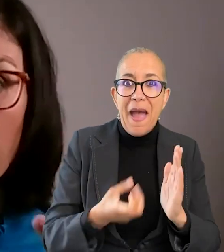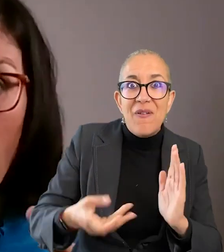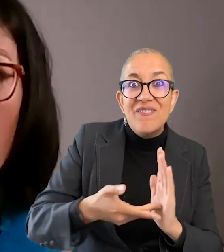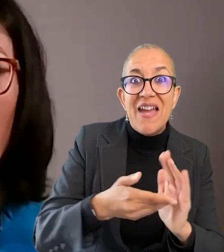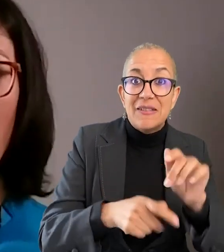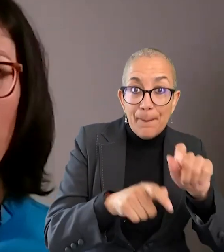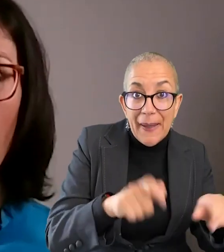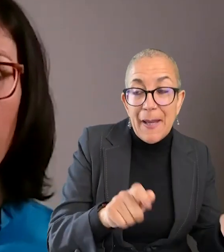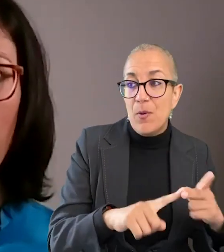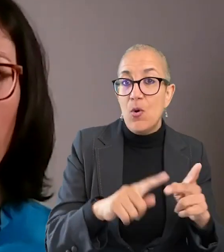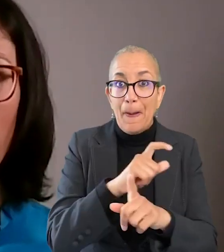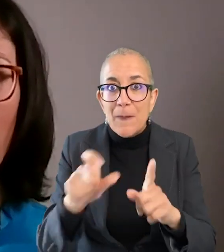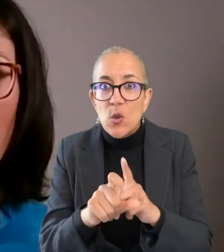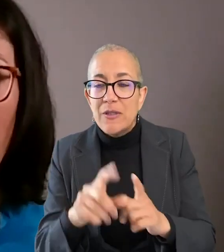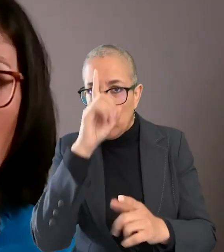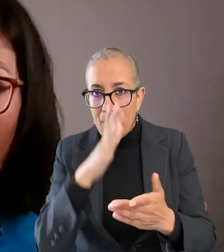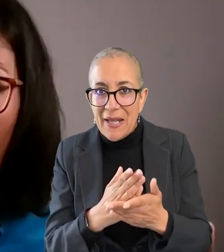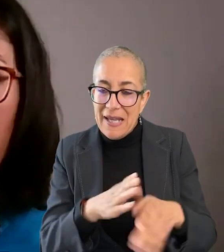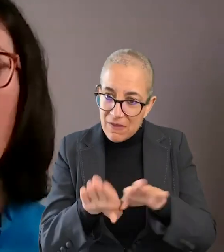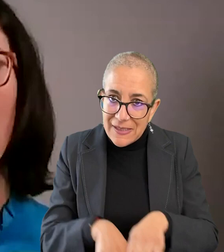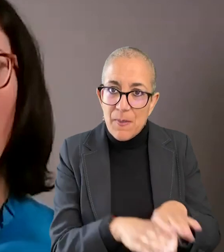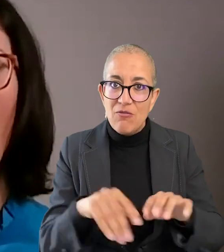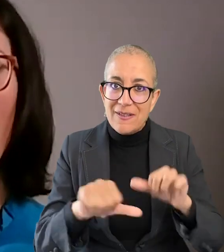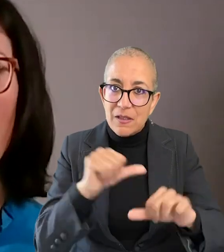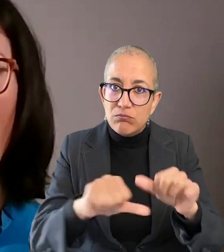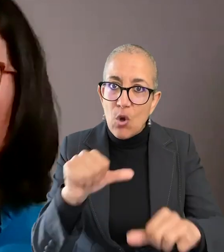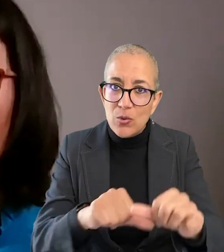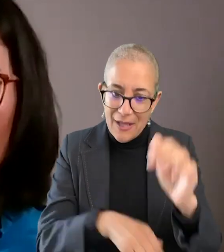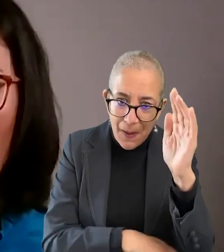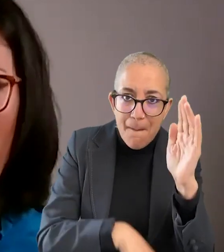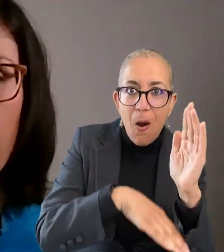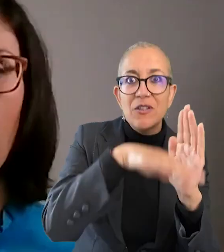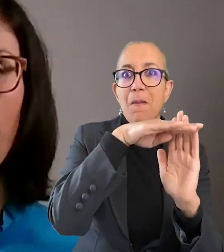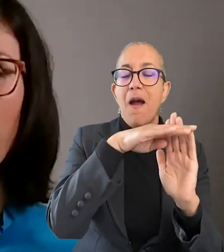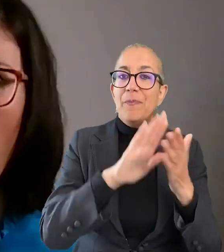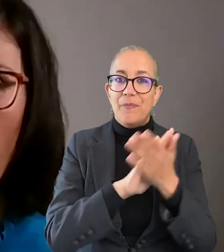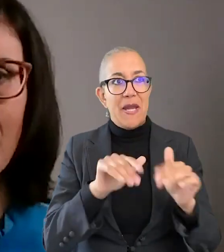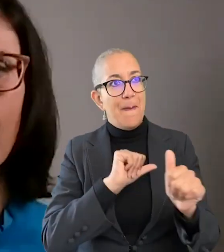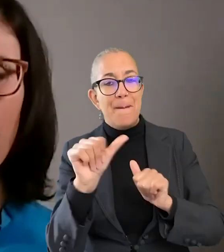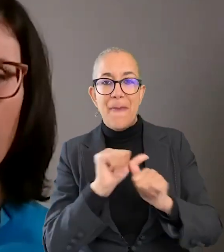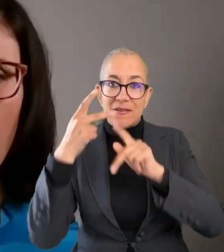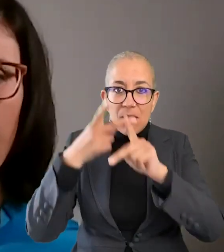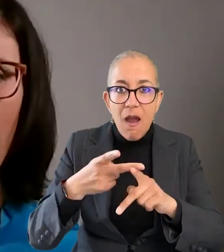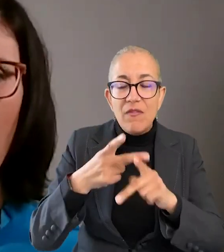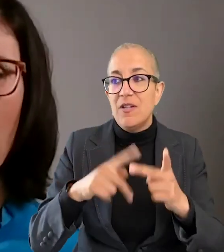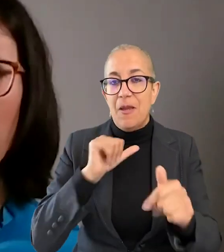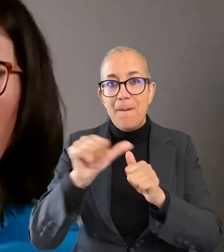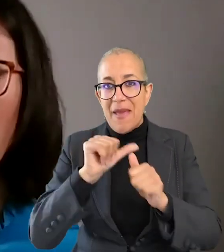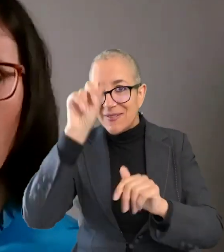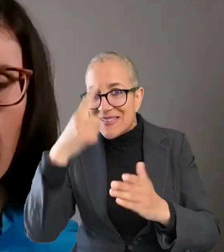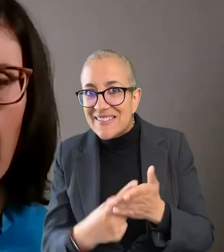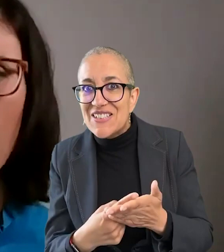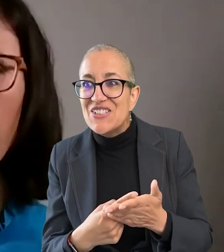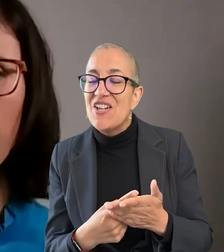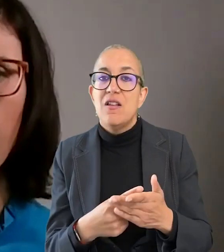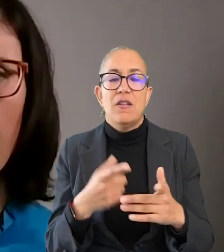in a bottom-up democratic process. That's why we are bottom up, because you get better governance, you get better decision making. It speaks